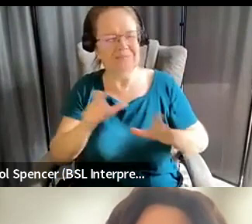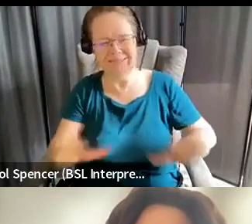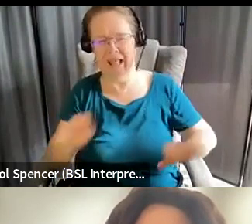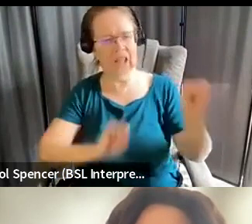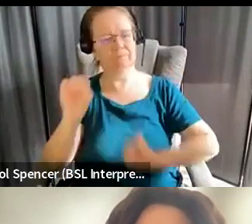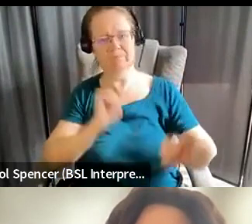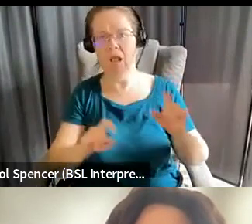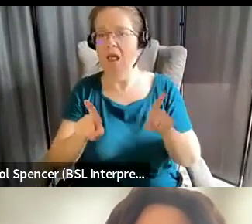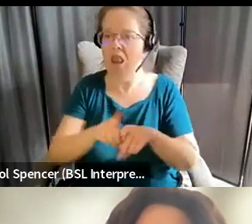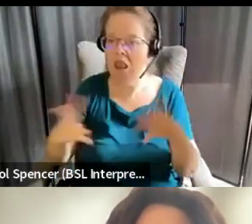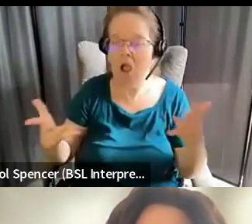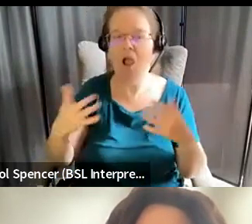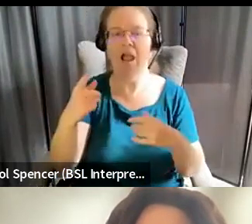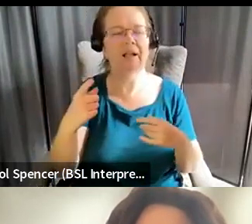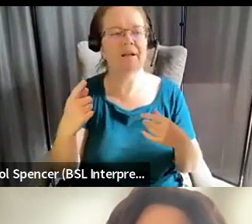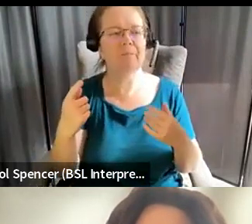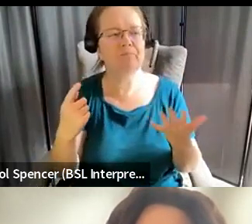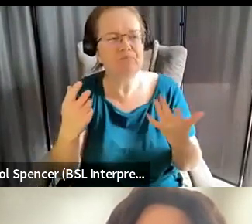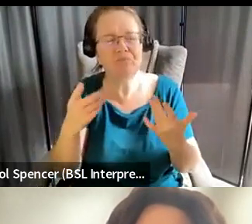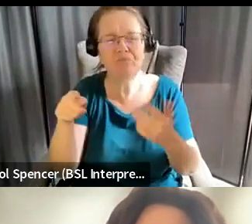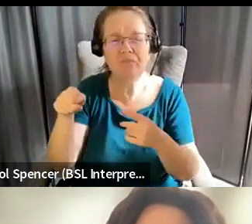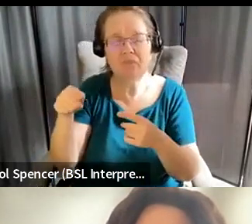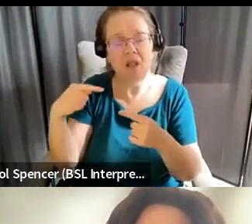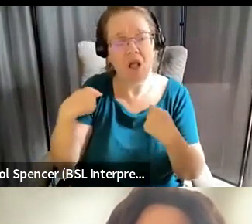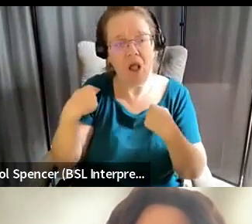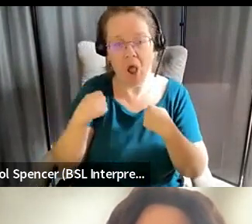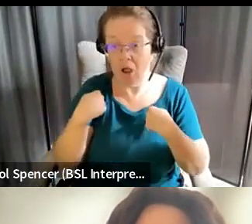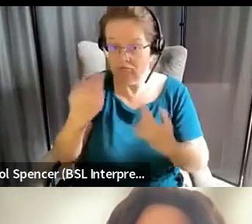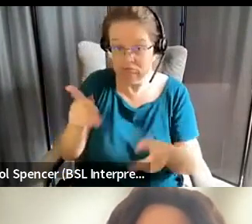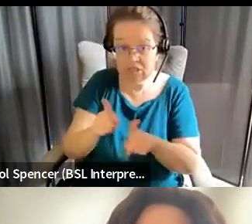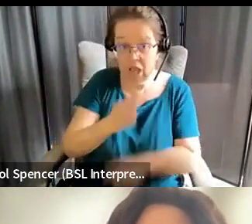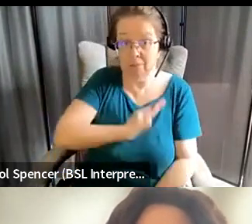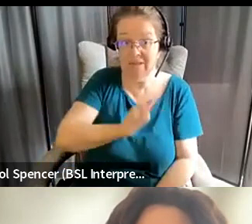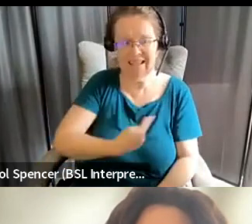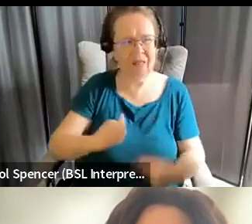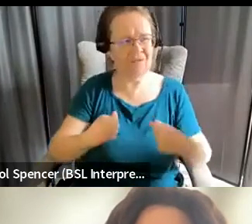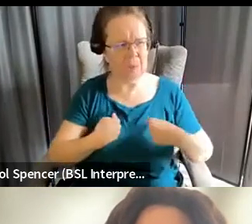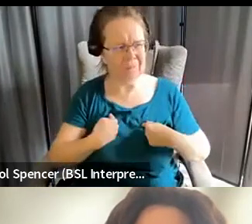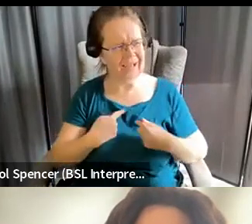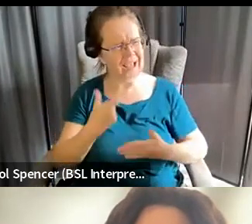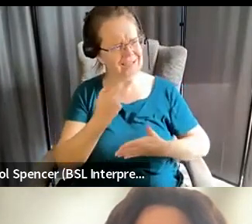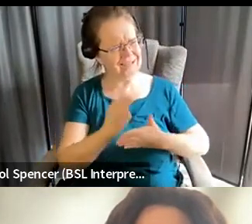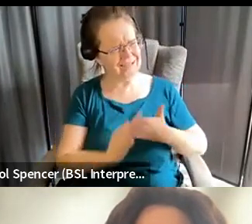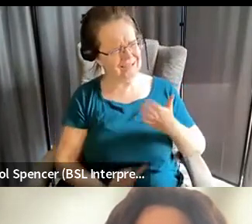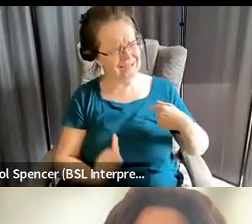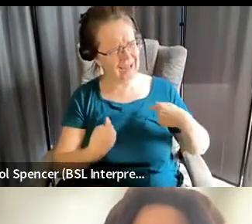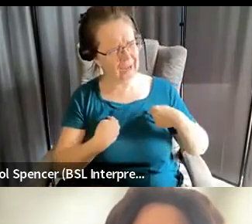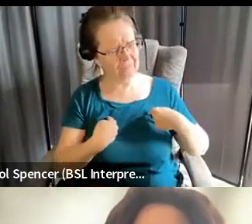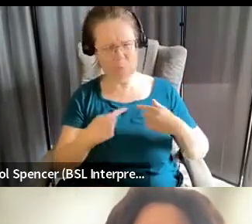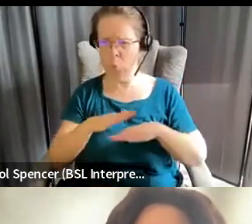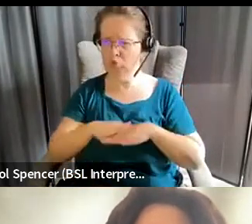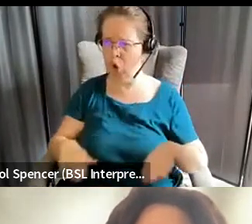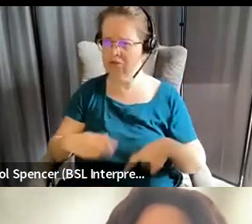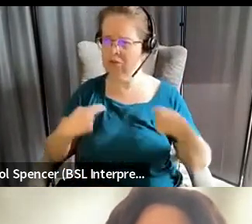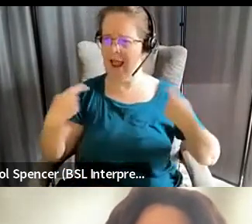with things like, and I think, you know, there was a time when I struggled with, am I disabled enough to claim the label? Or